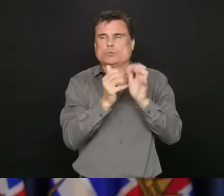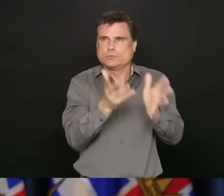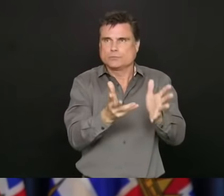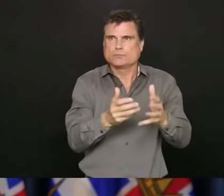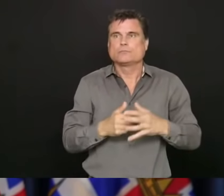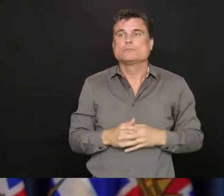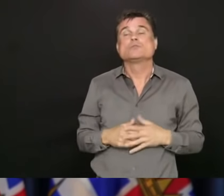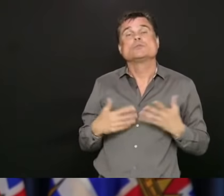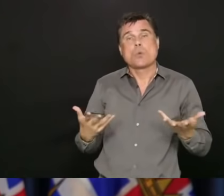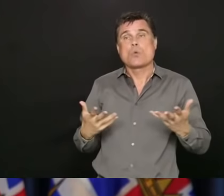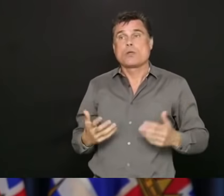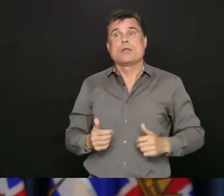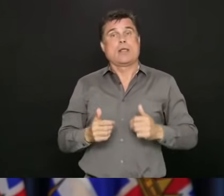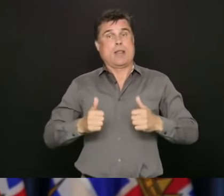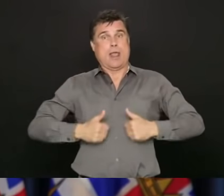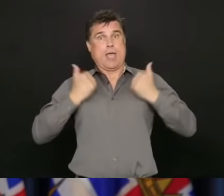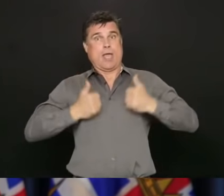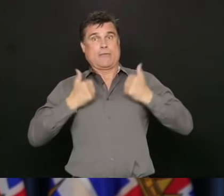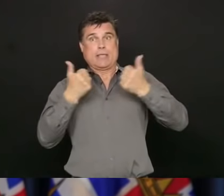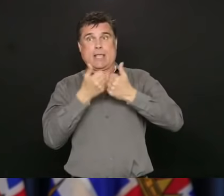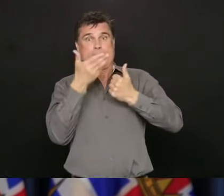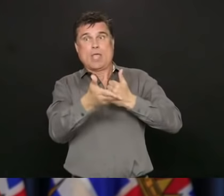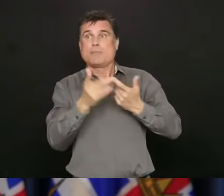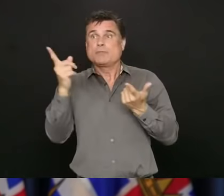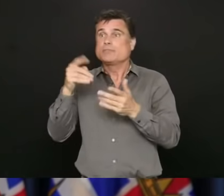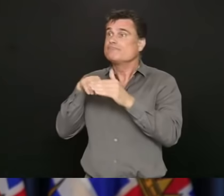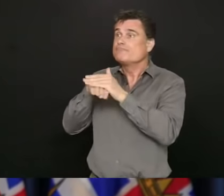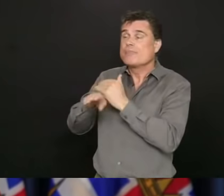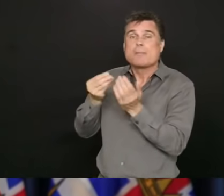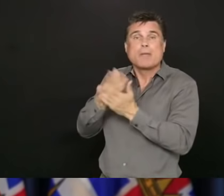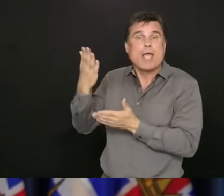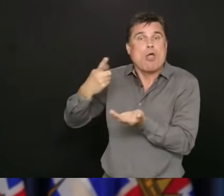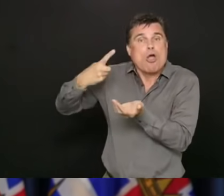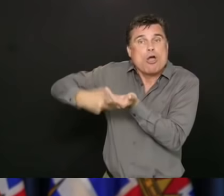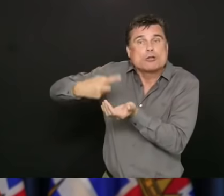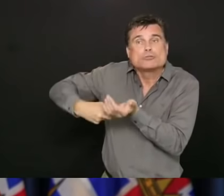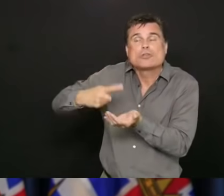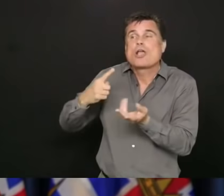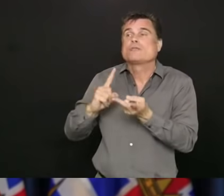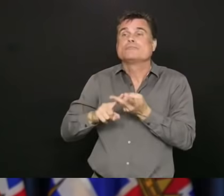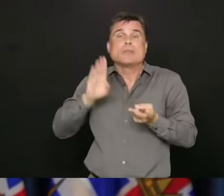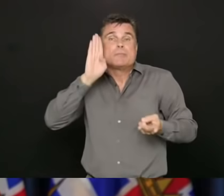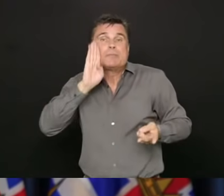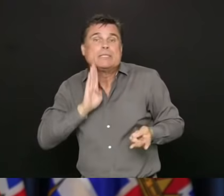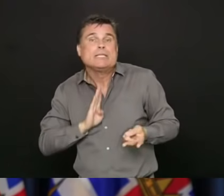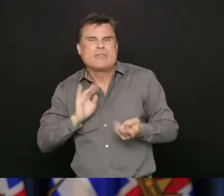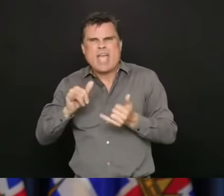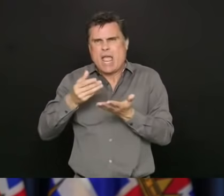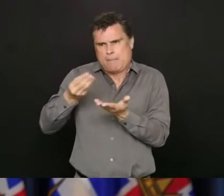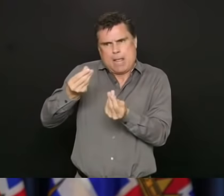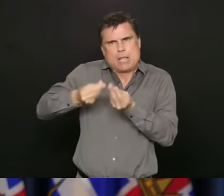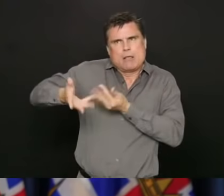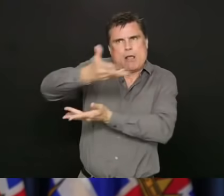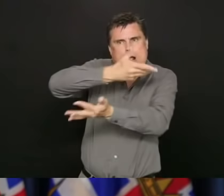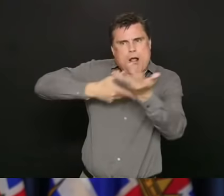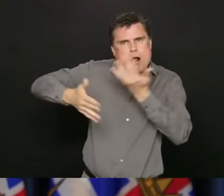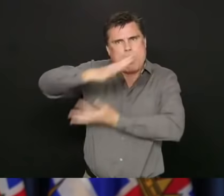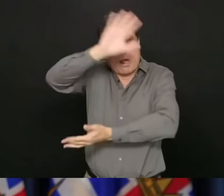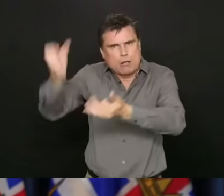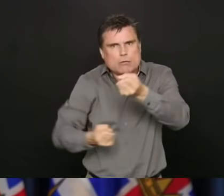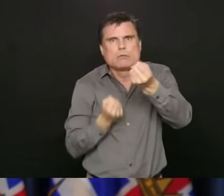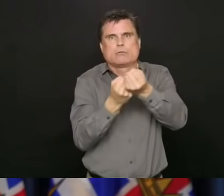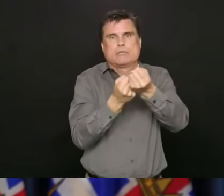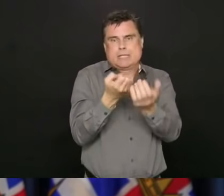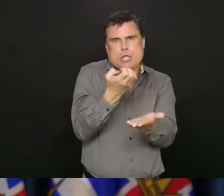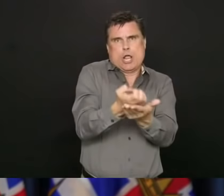So there's positive consequences of having activity. There's negative consequences of it stopping. We'll take a close look at everything